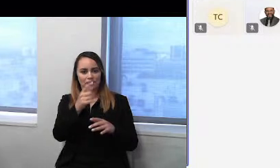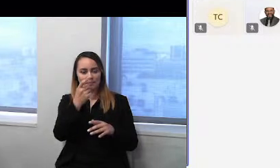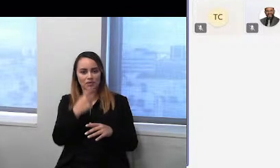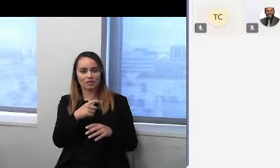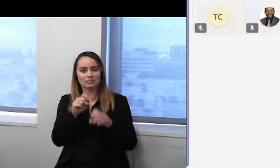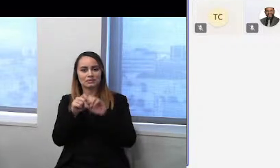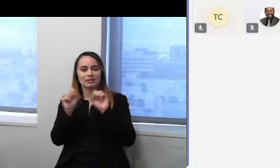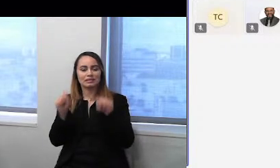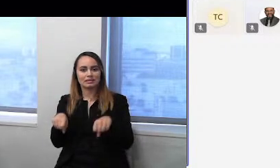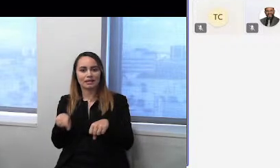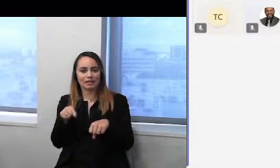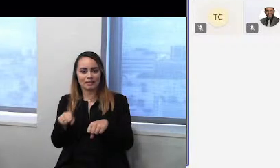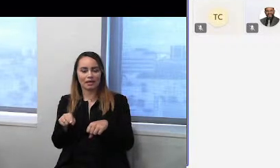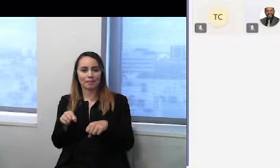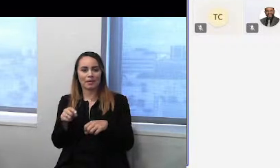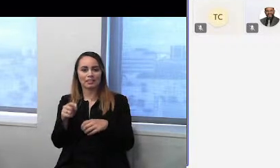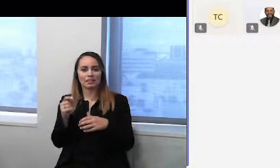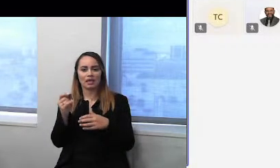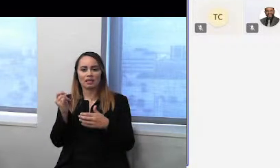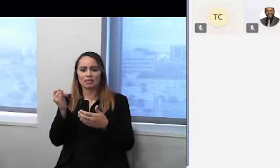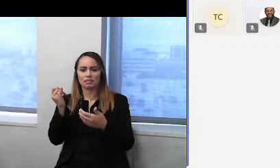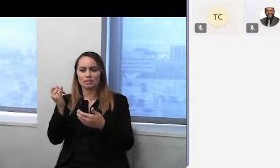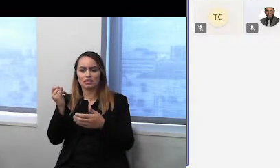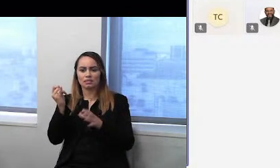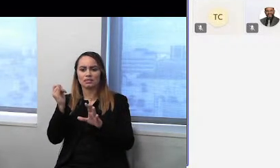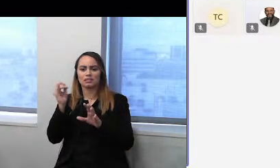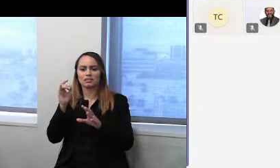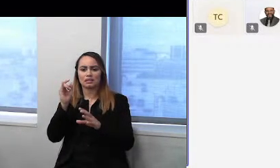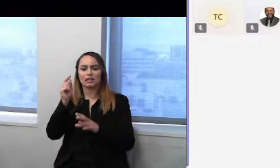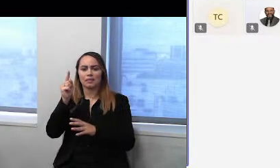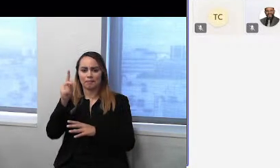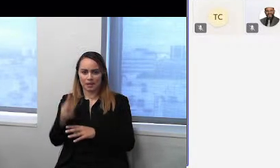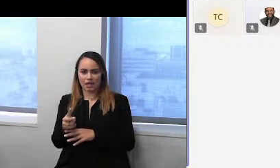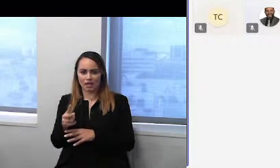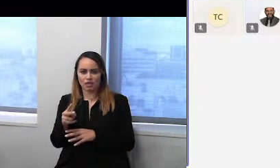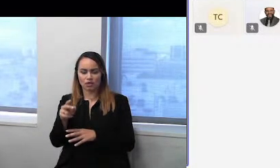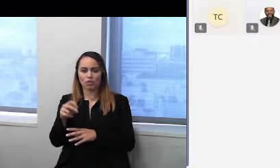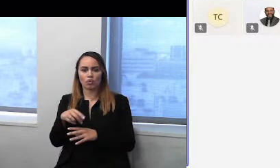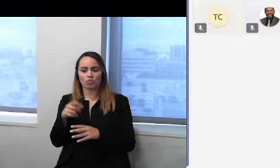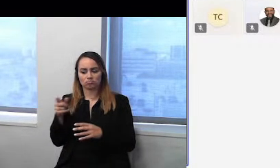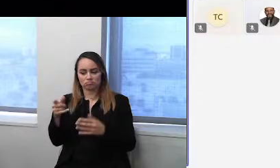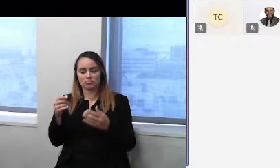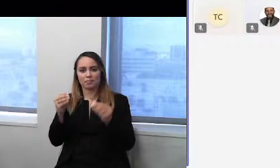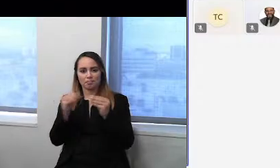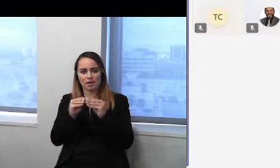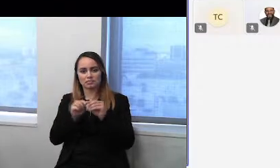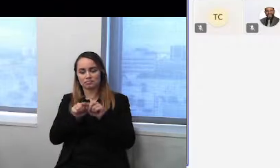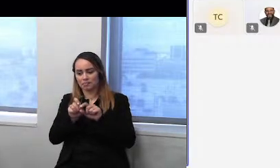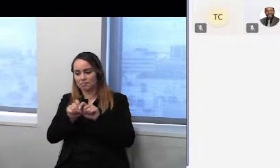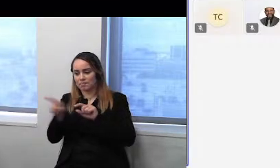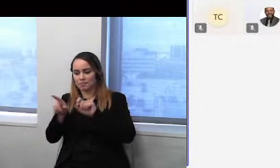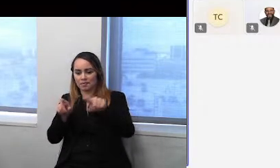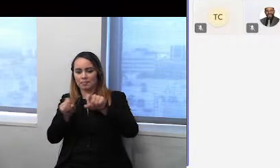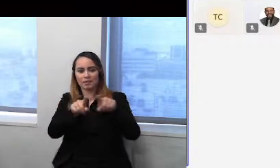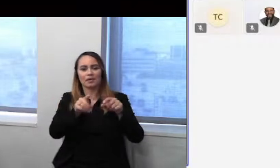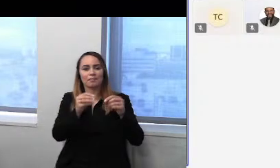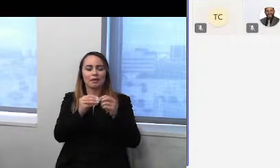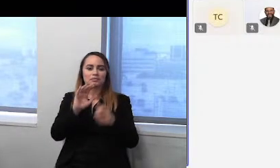system. So it provides you more path for that energy to go through. When we're talking about generation could